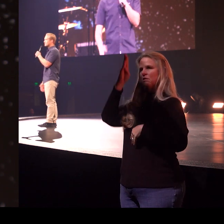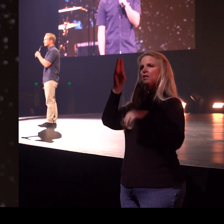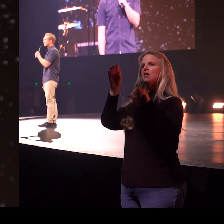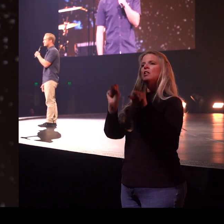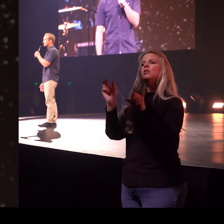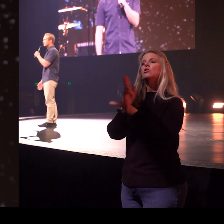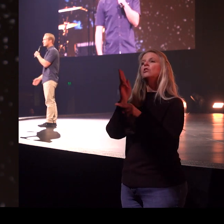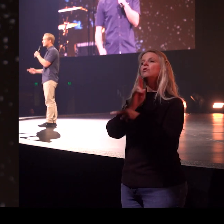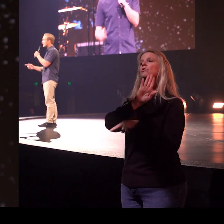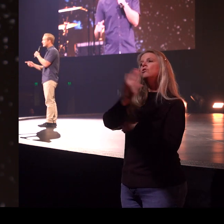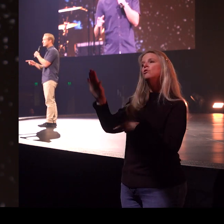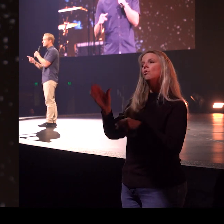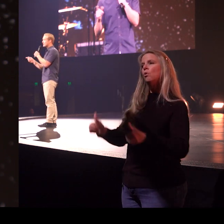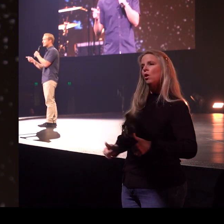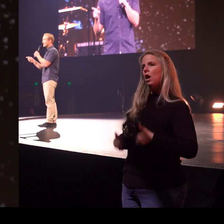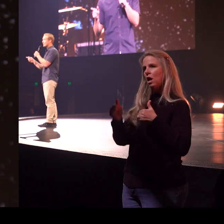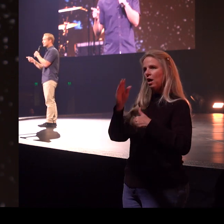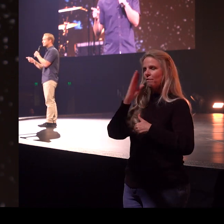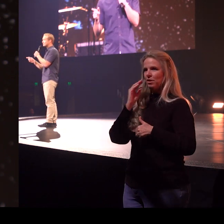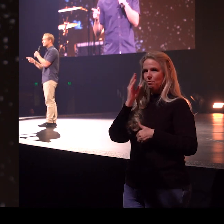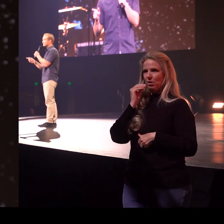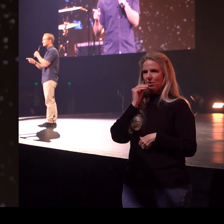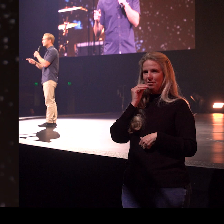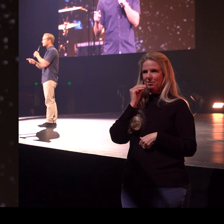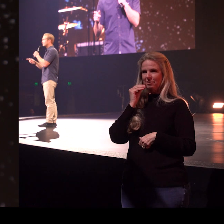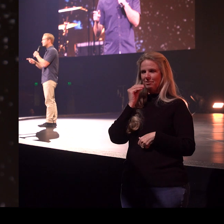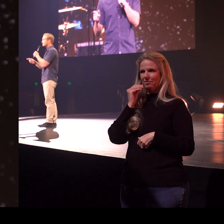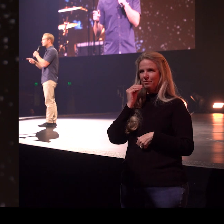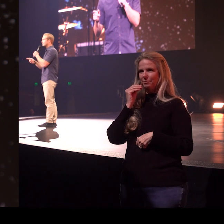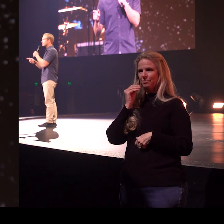experiences. God does not doubt it.